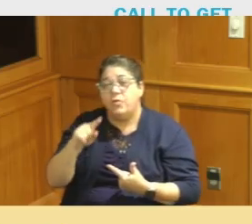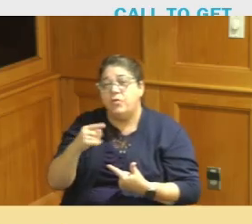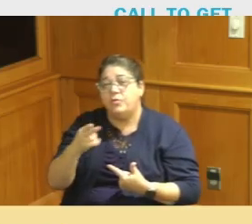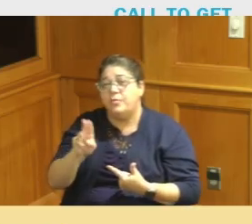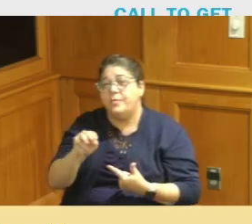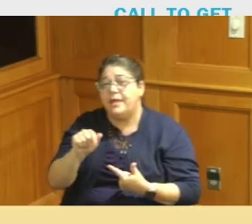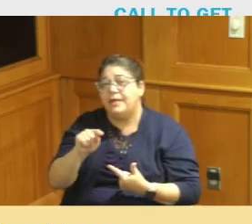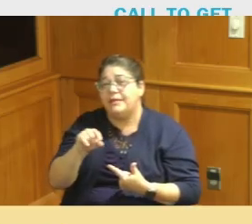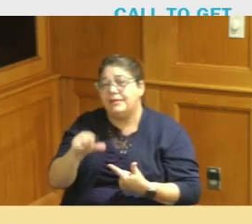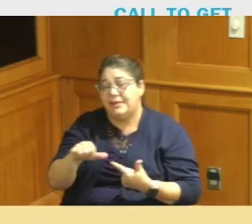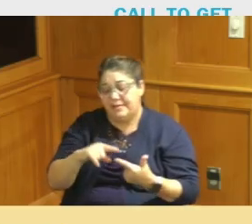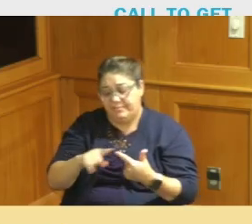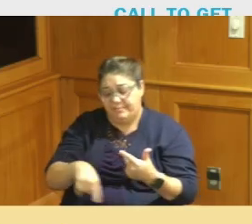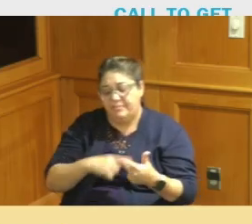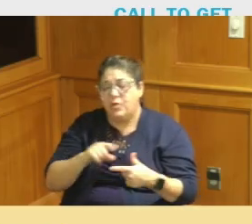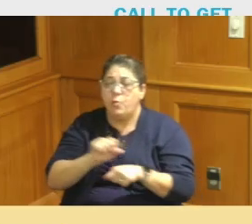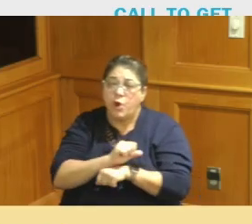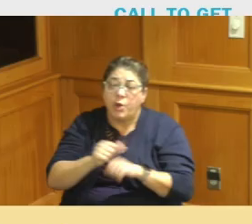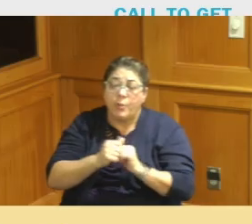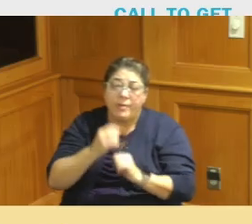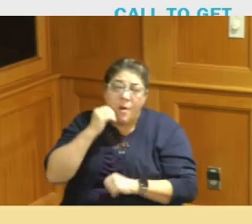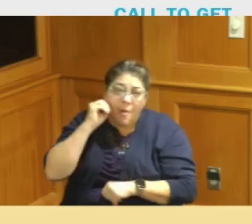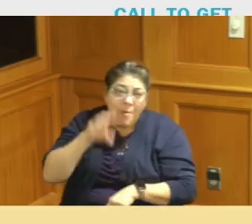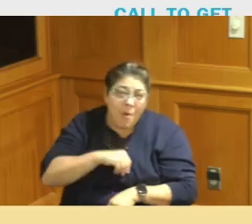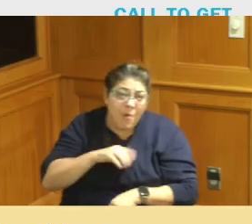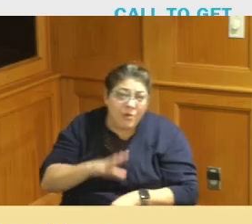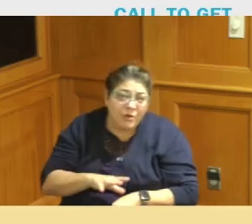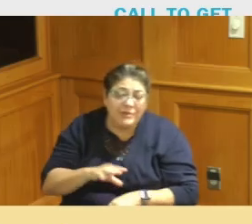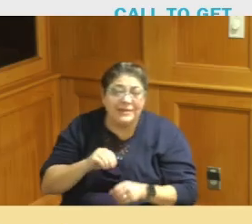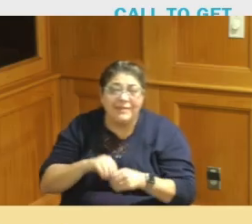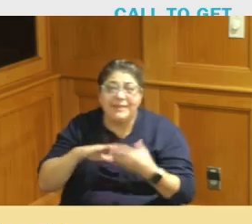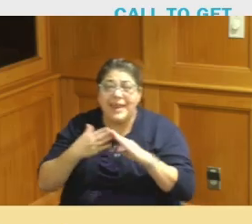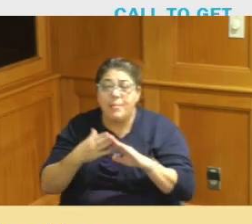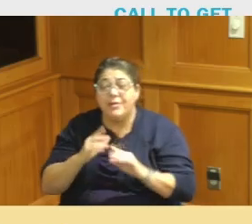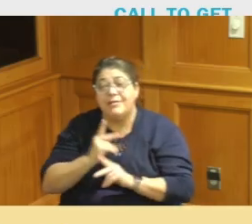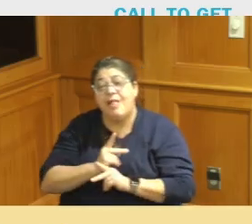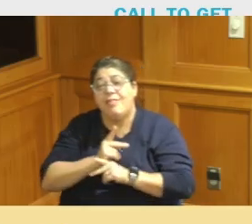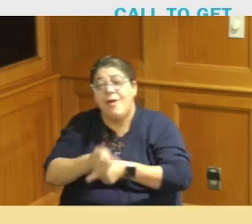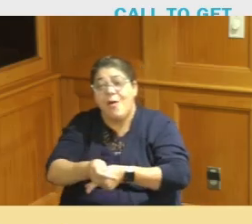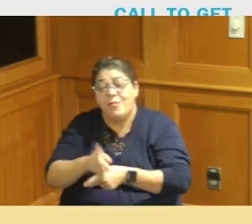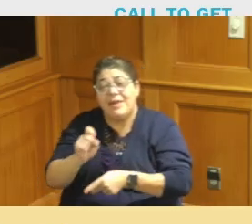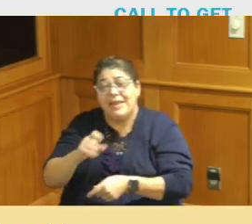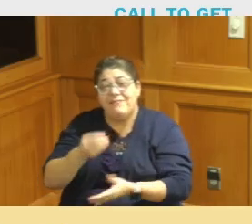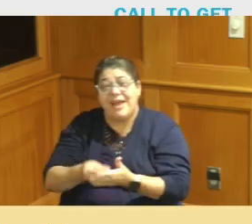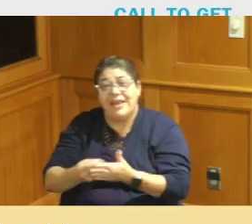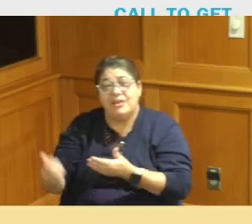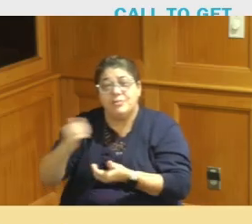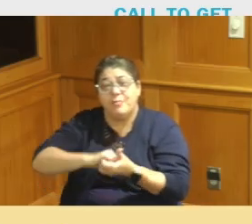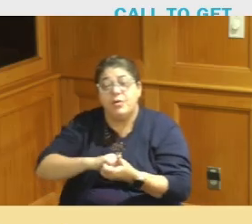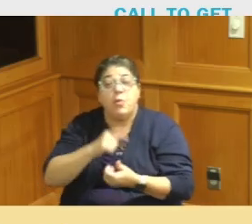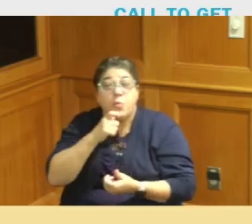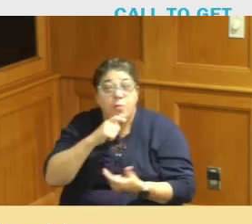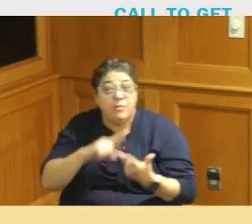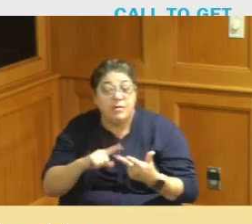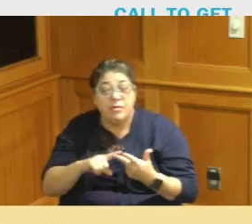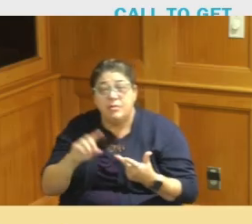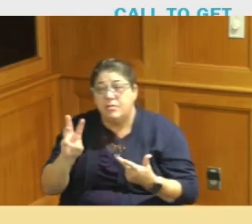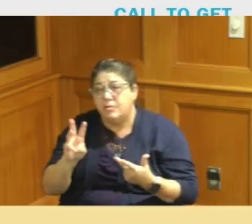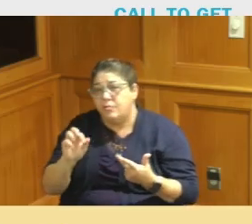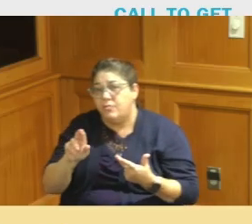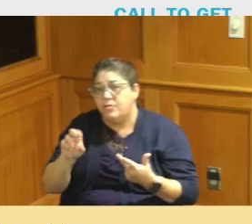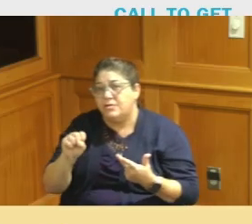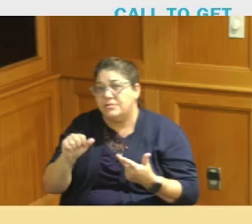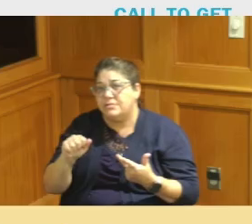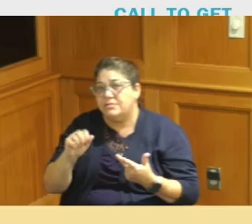management, working in neighborhoods, working with our homeowners. Because this is a loan, we needed a financial partner, and Warsaw Federal, which is the